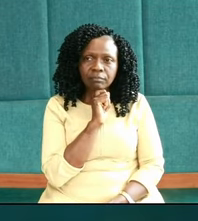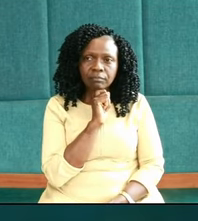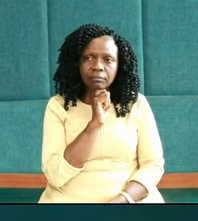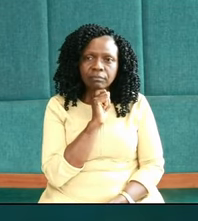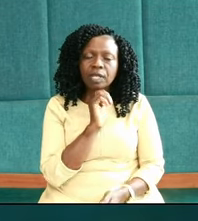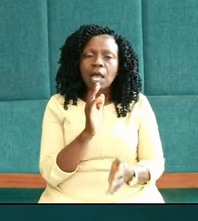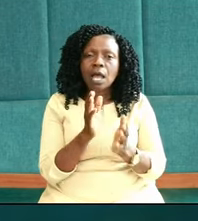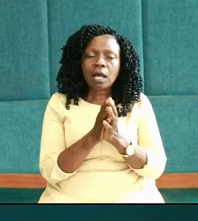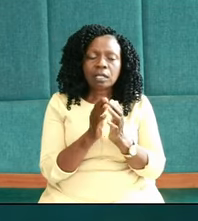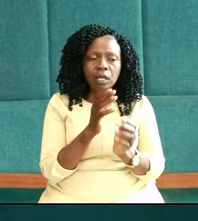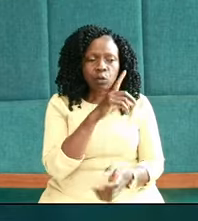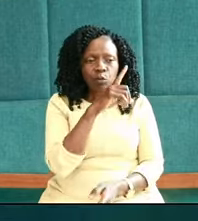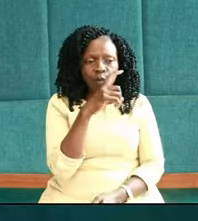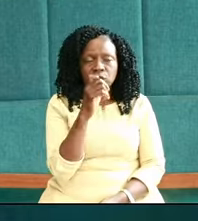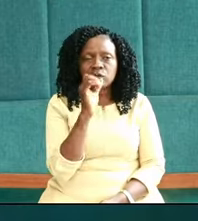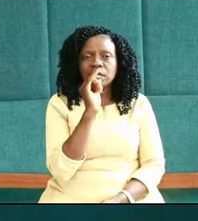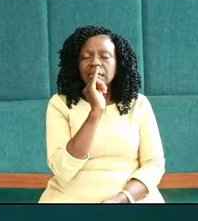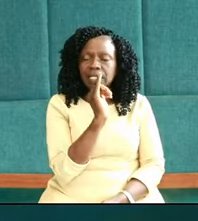And the question is,